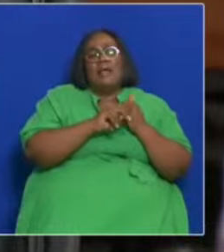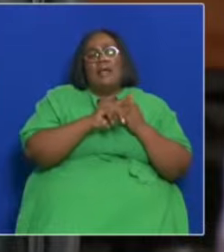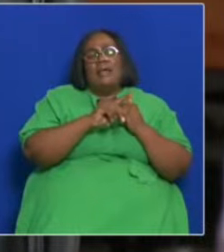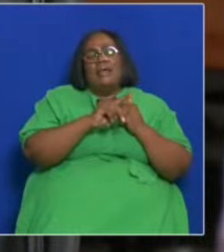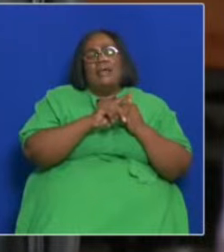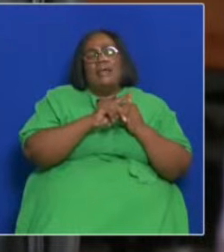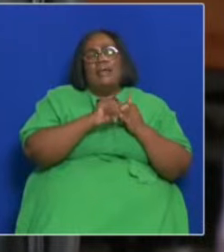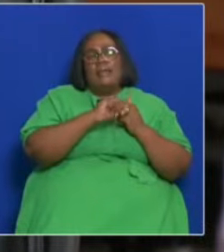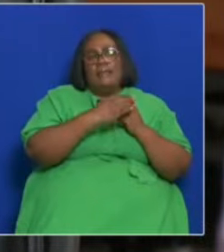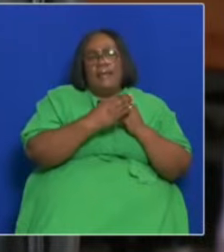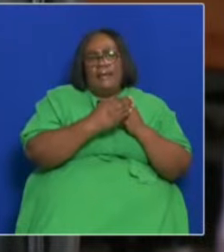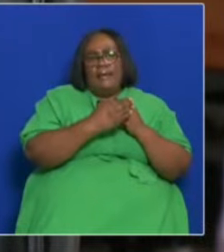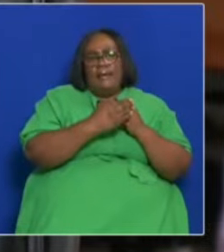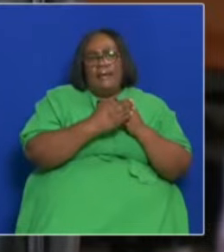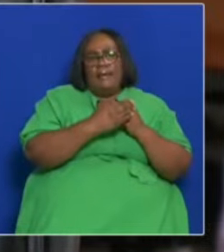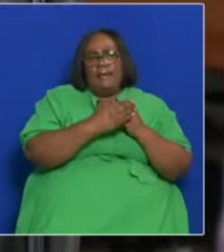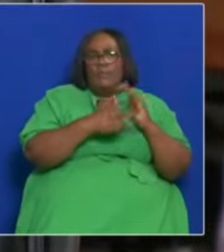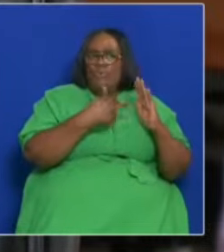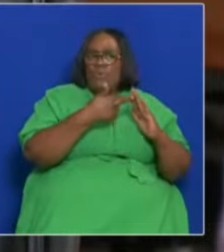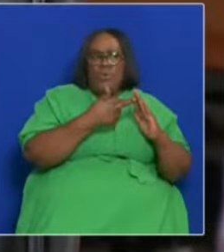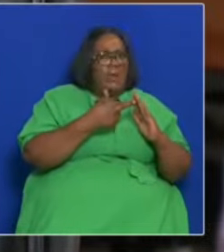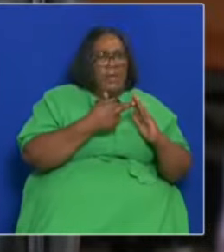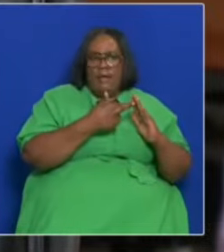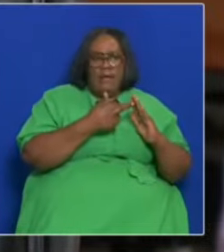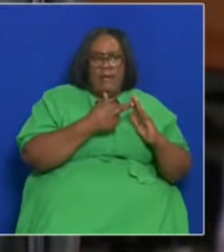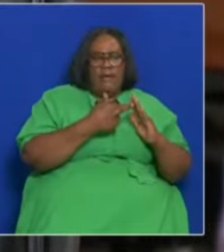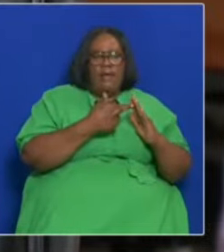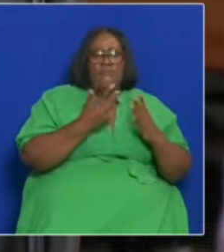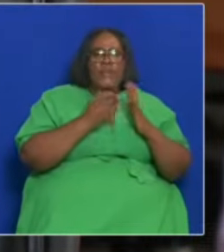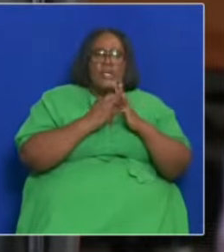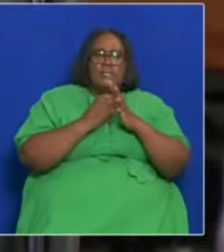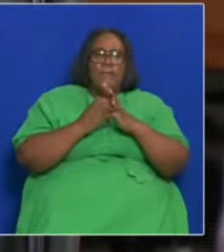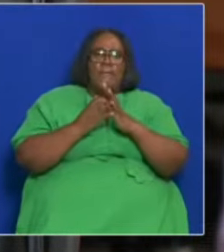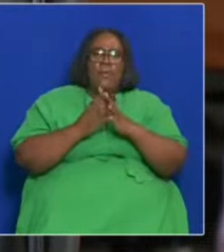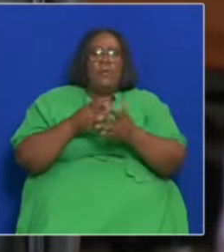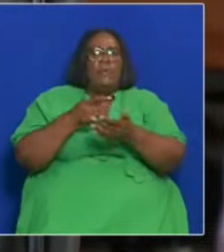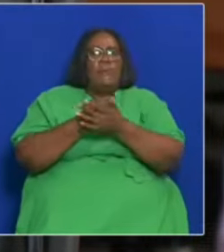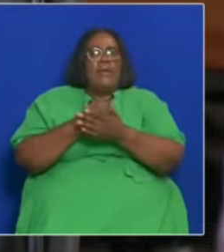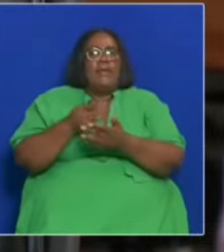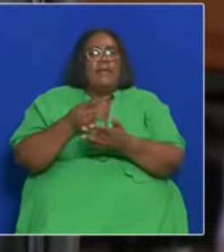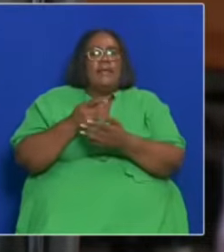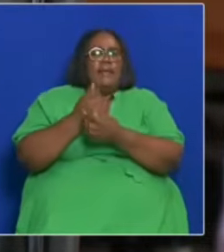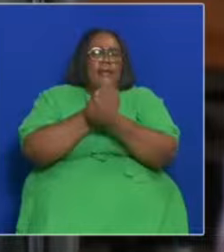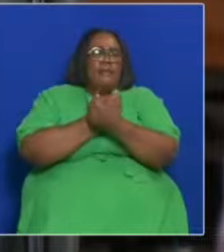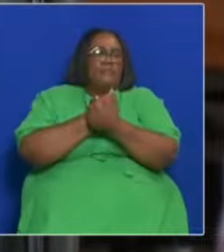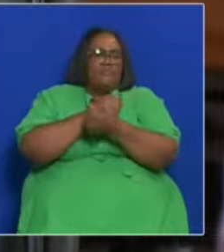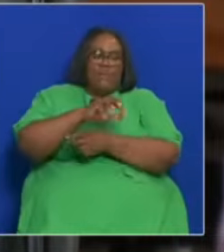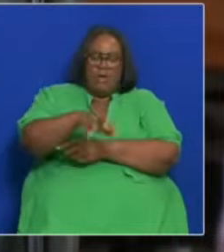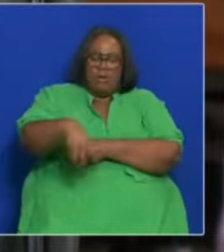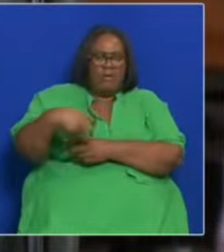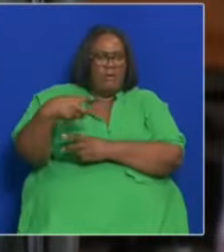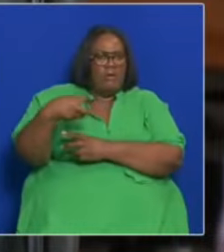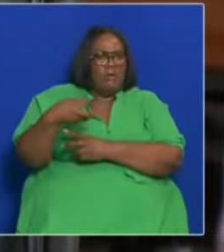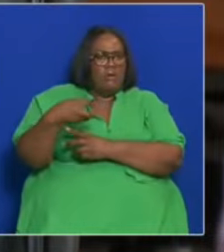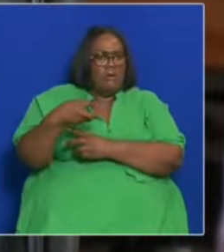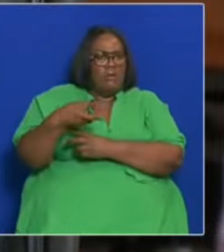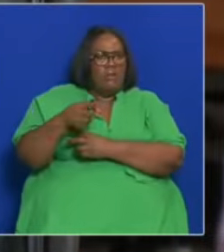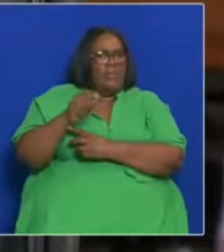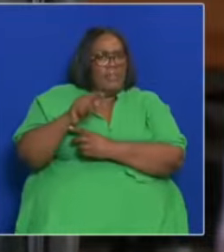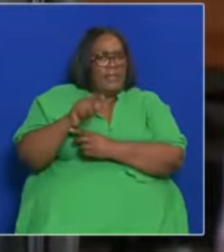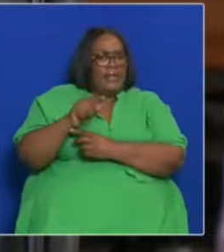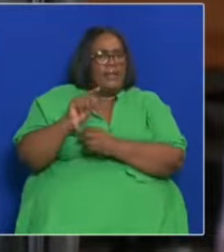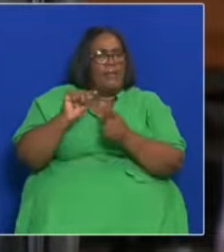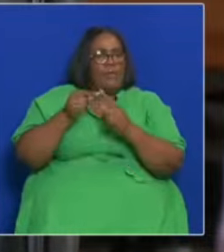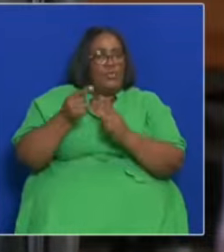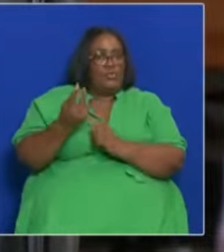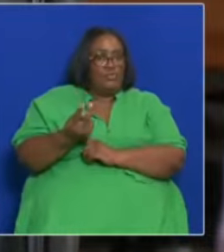the procurement of a forklift, for example. That's point 2 of the allegations.